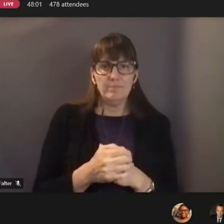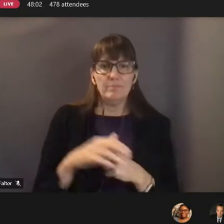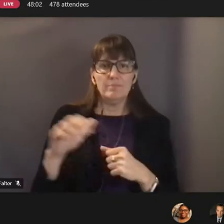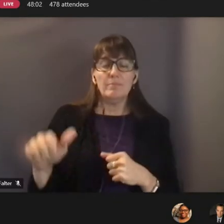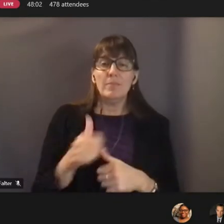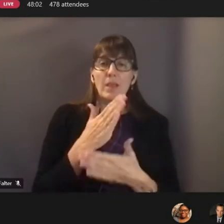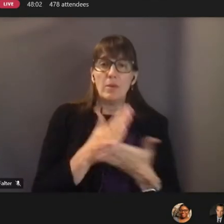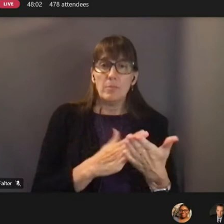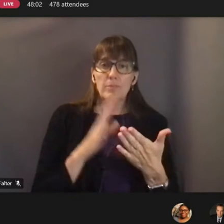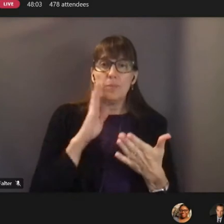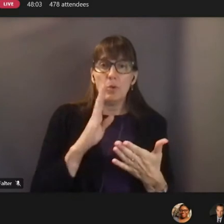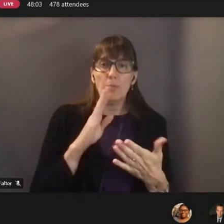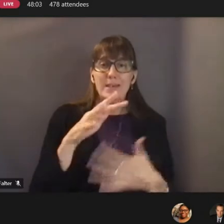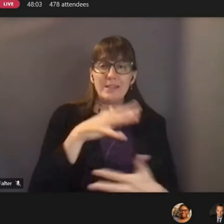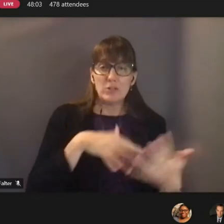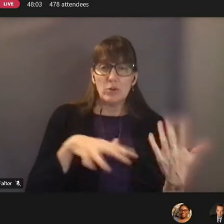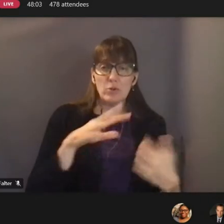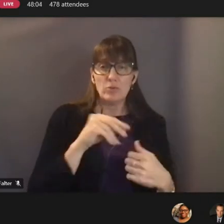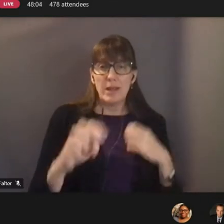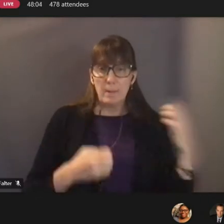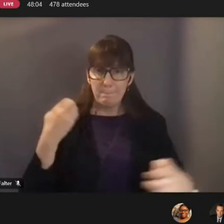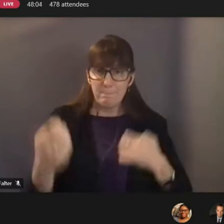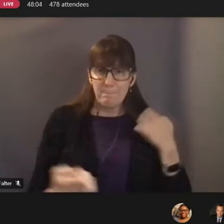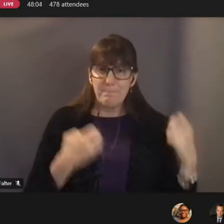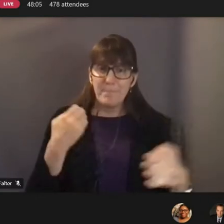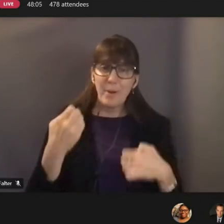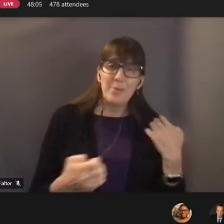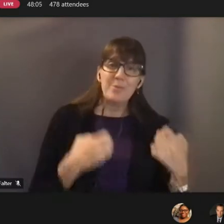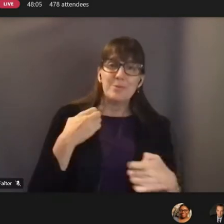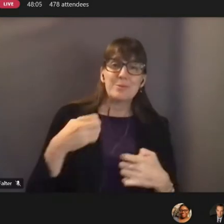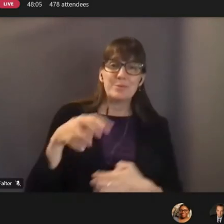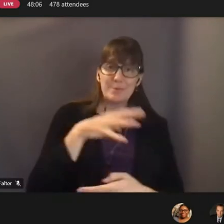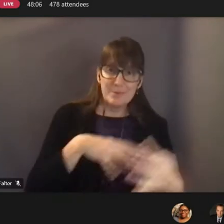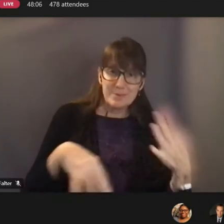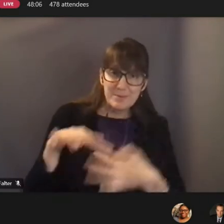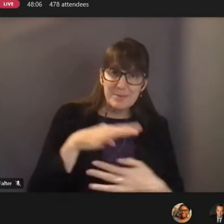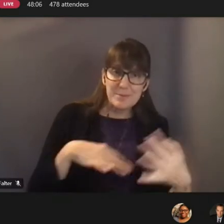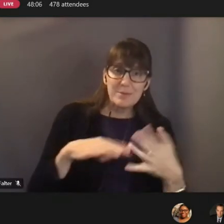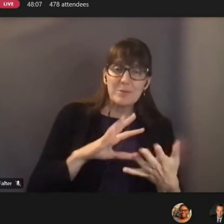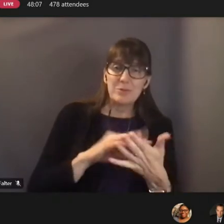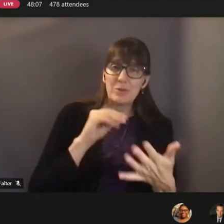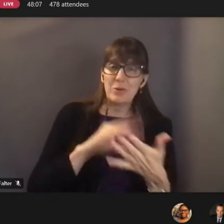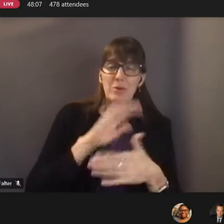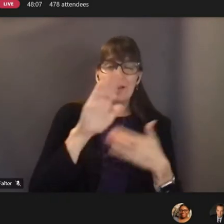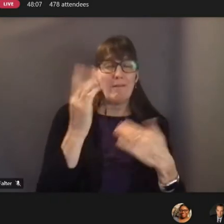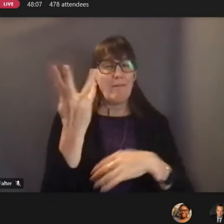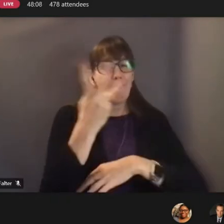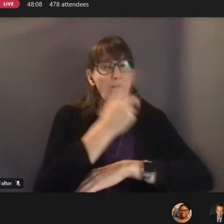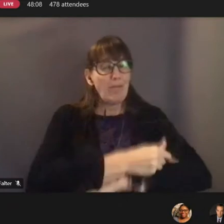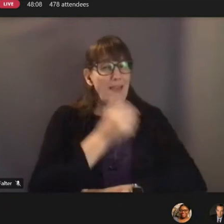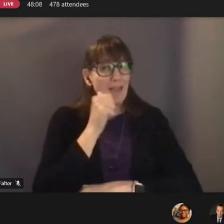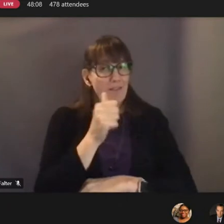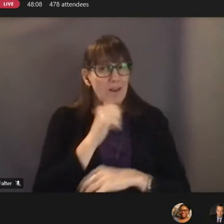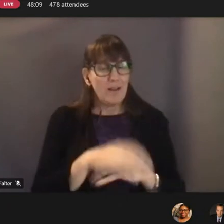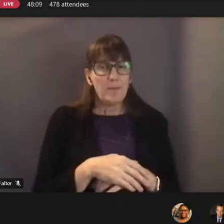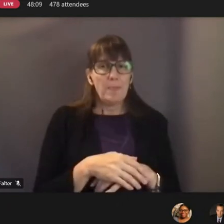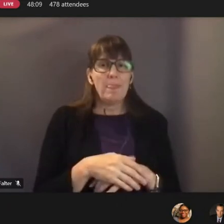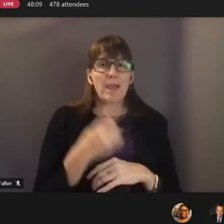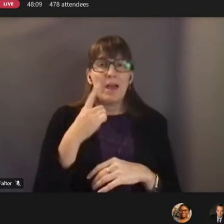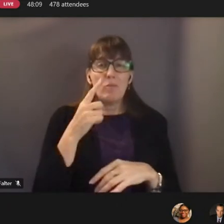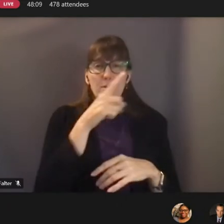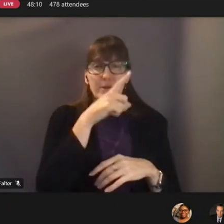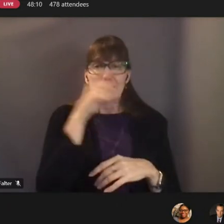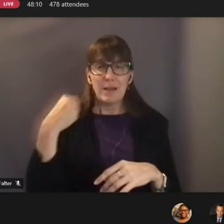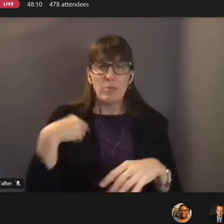instruction across the school day. During the annual building leader training this summer, we spent time reviewing best practices in